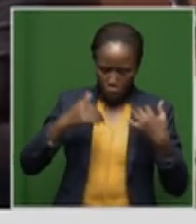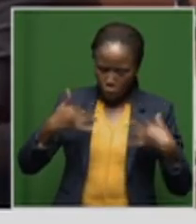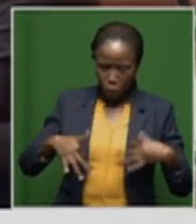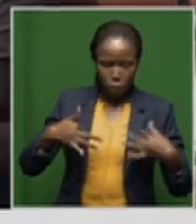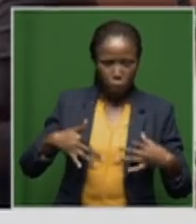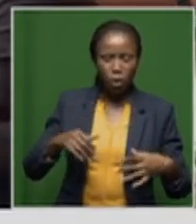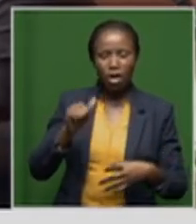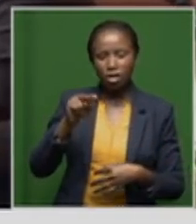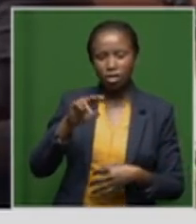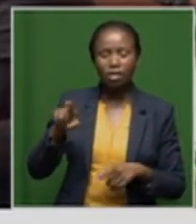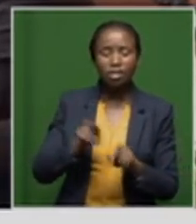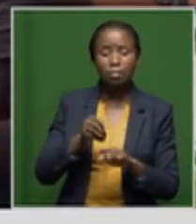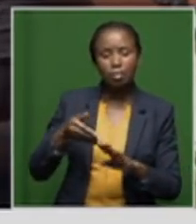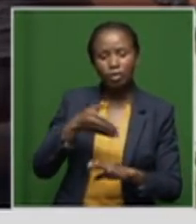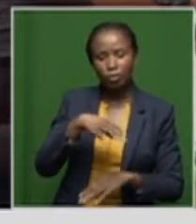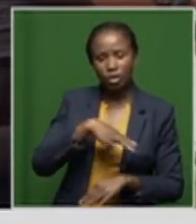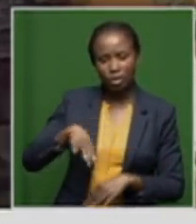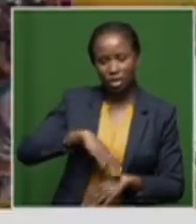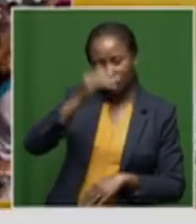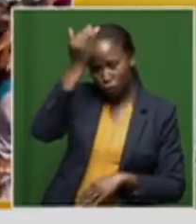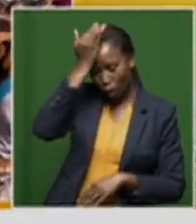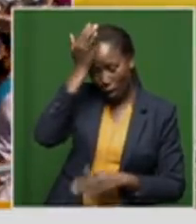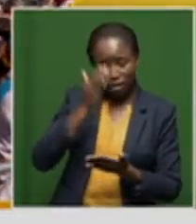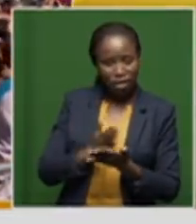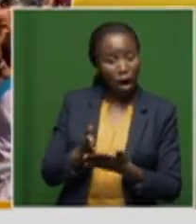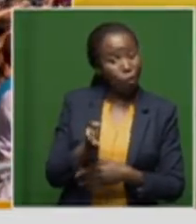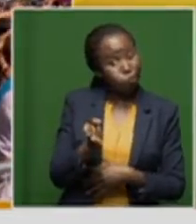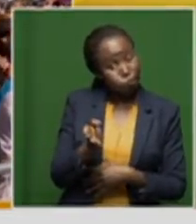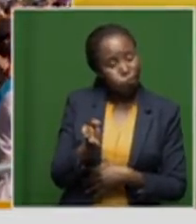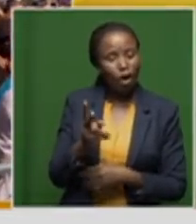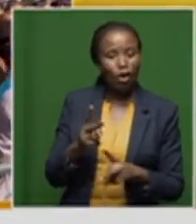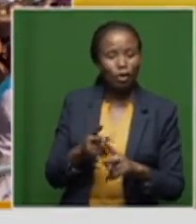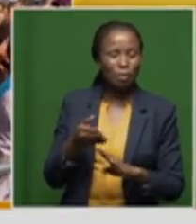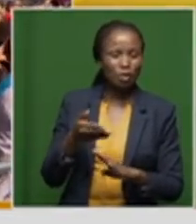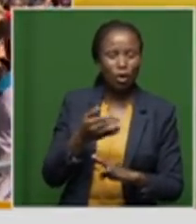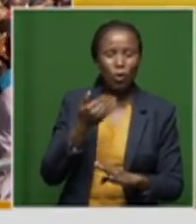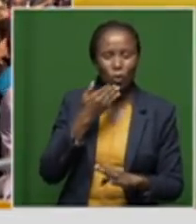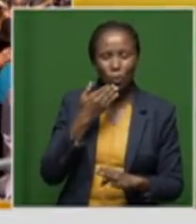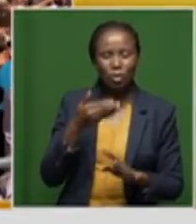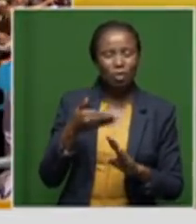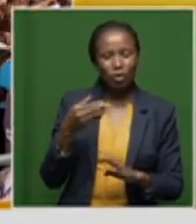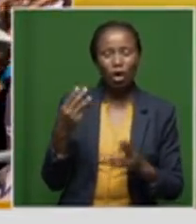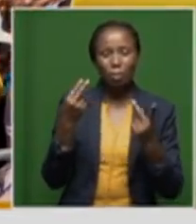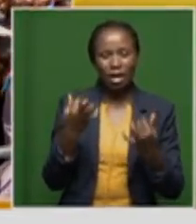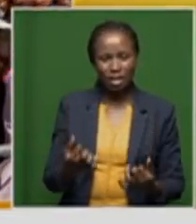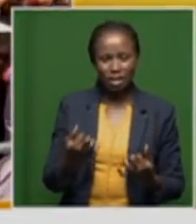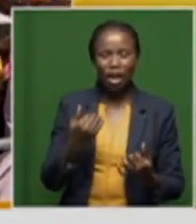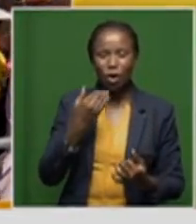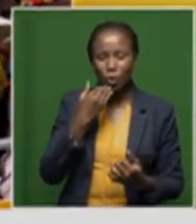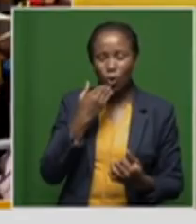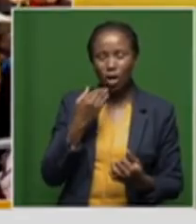ANC and former president of the country, Jacob Zuma. Among them, of course, is the former Minister of Finance, Malusi Gigaba,